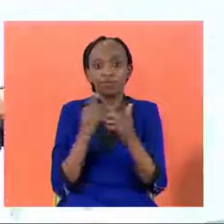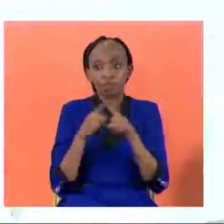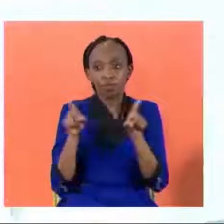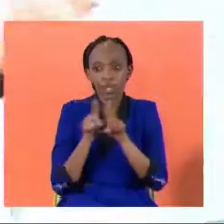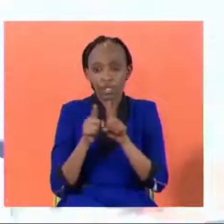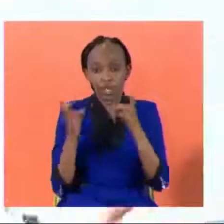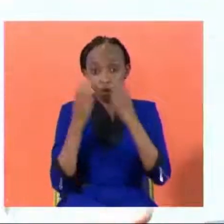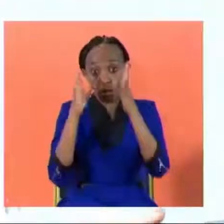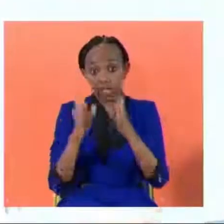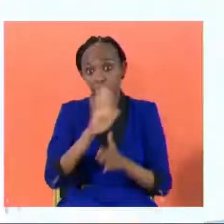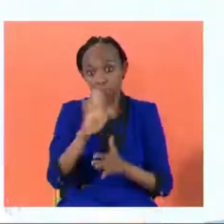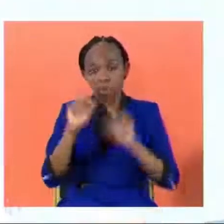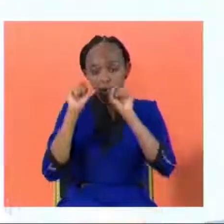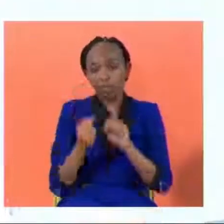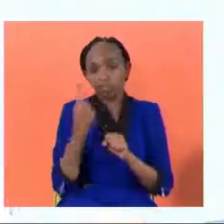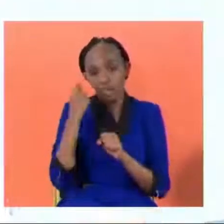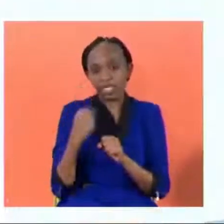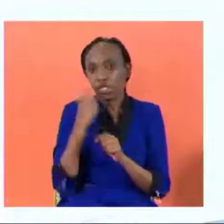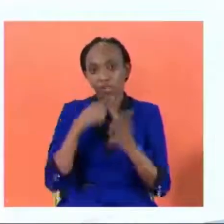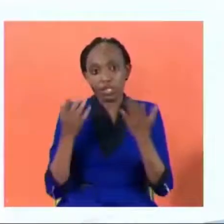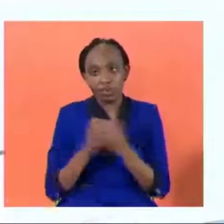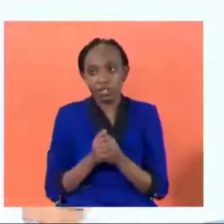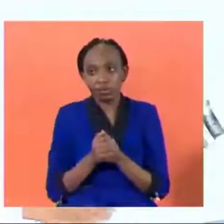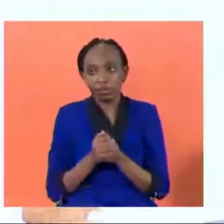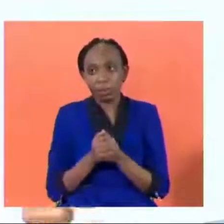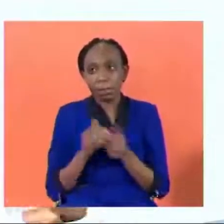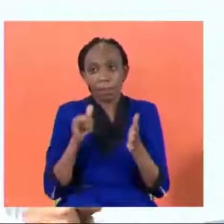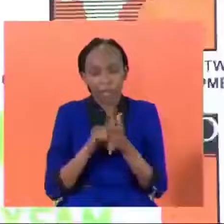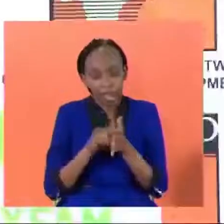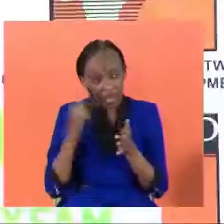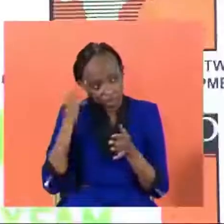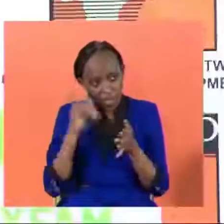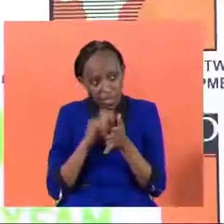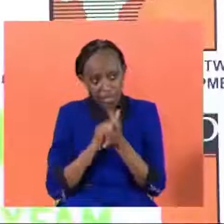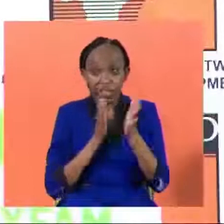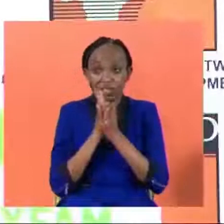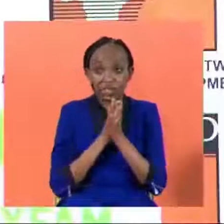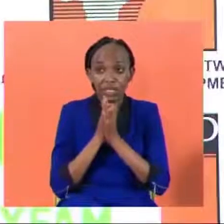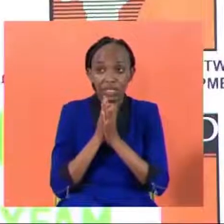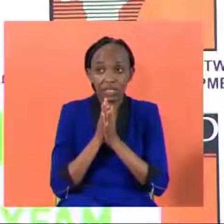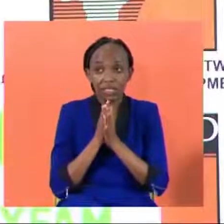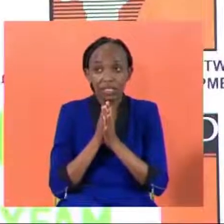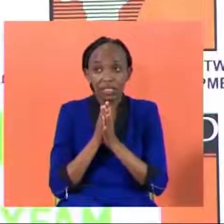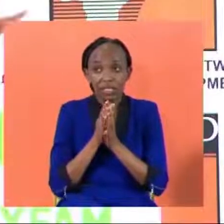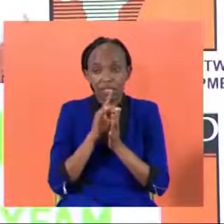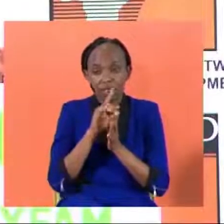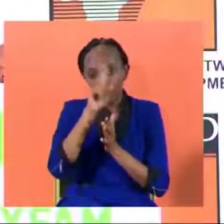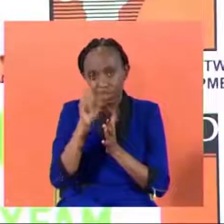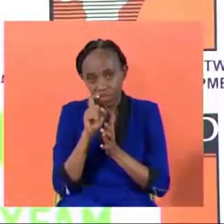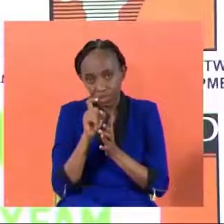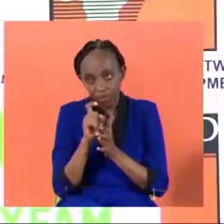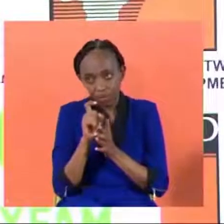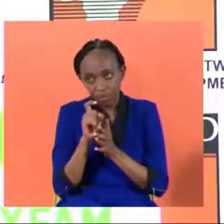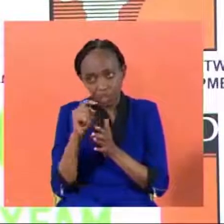audiences can actually understand what you're telling them? No, I think that's a very interesting story. I remember, a question to